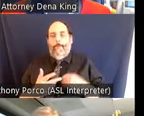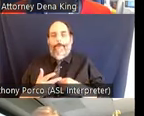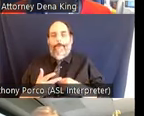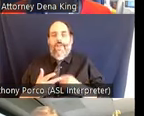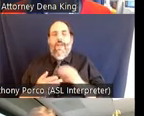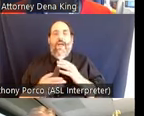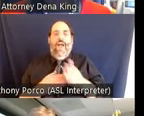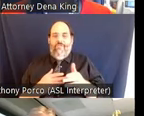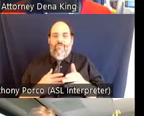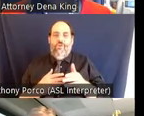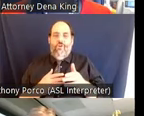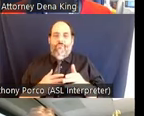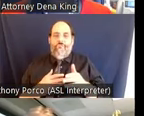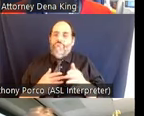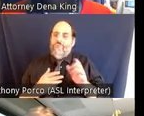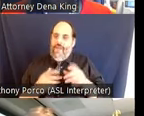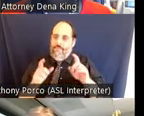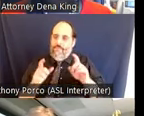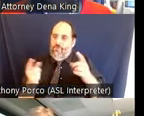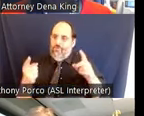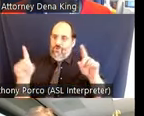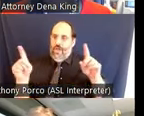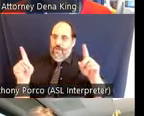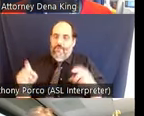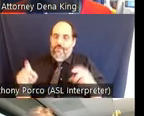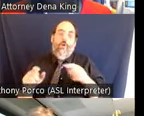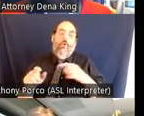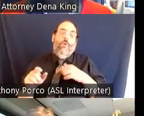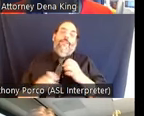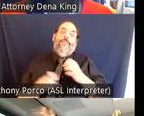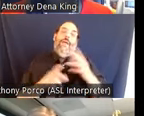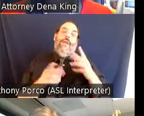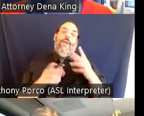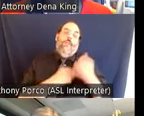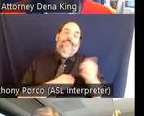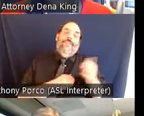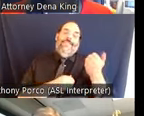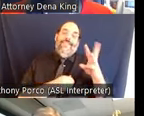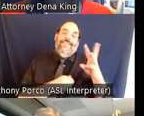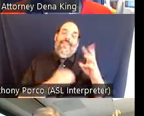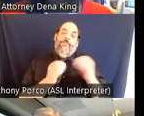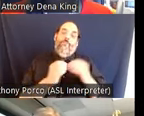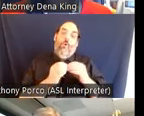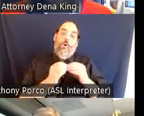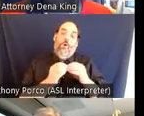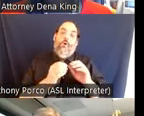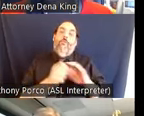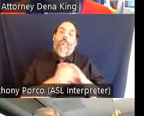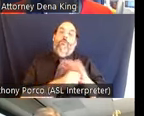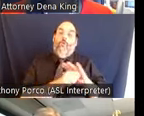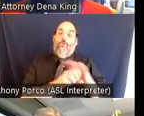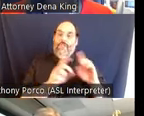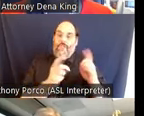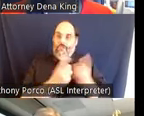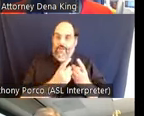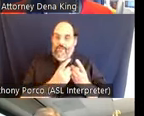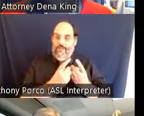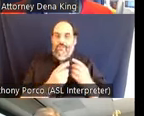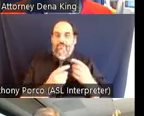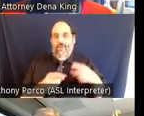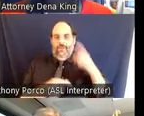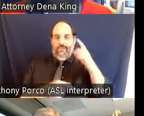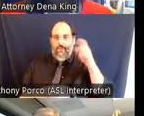the success of the pilot, the project was expanded to 16 more United States attorney offices in summer